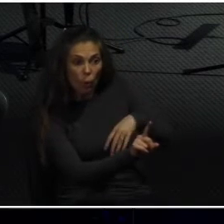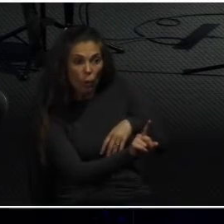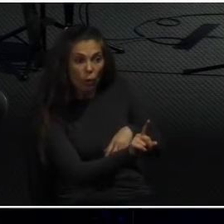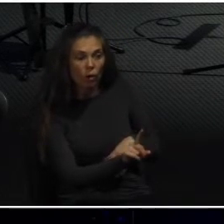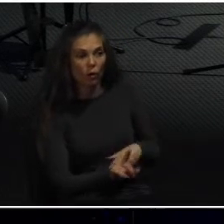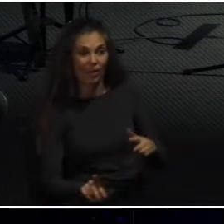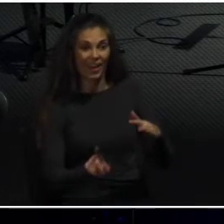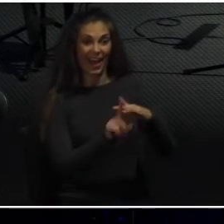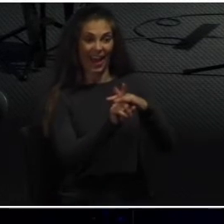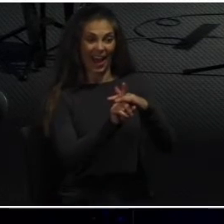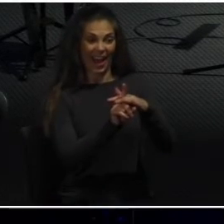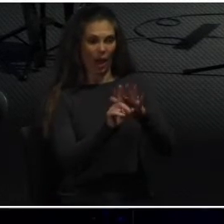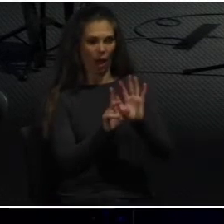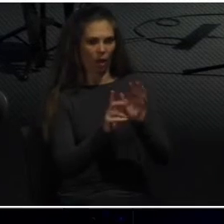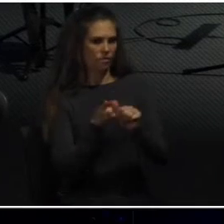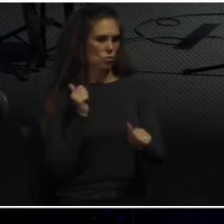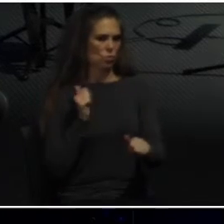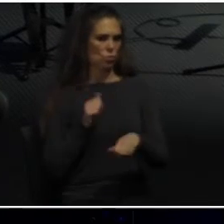the pain.